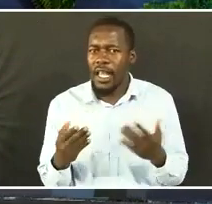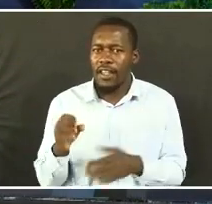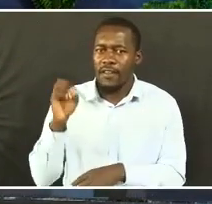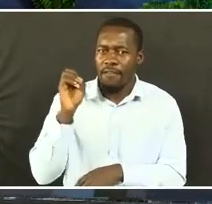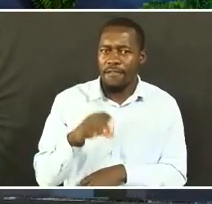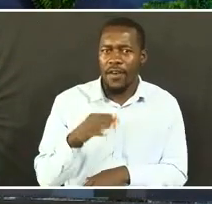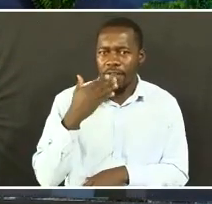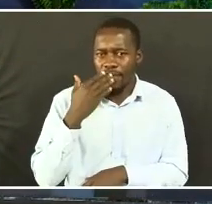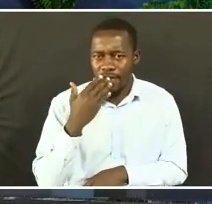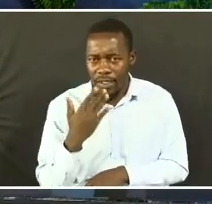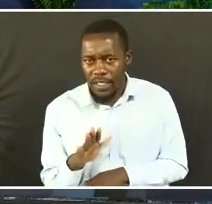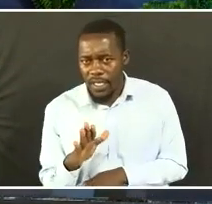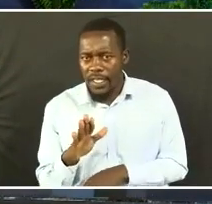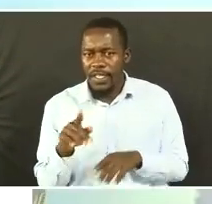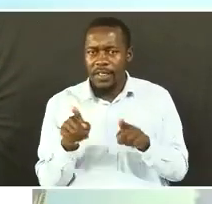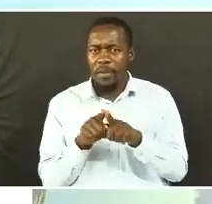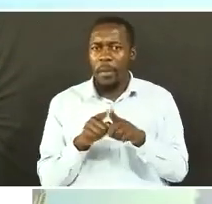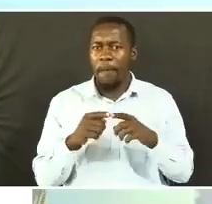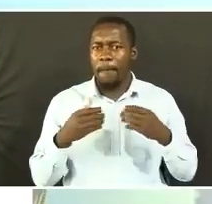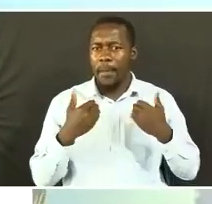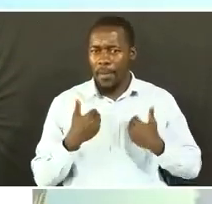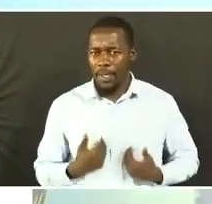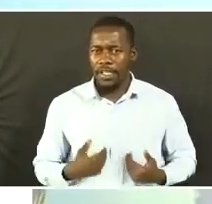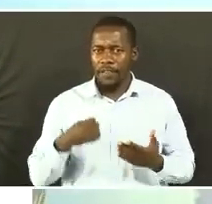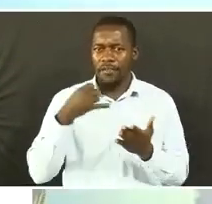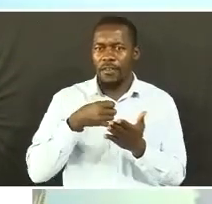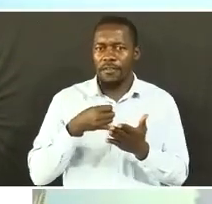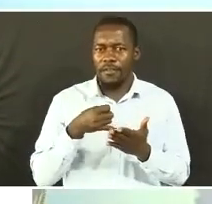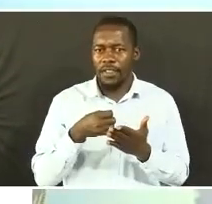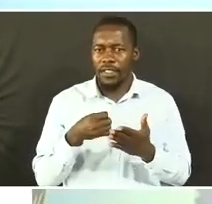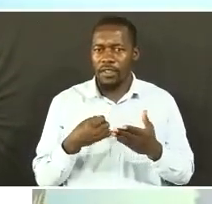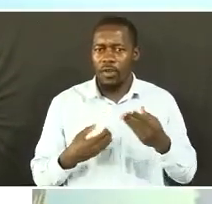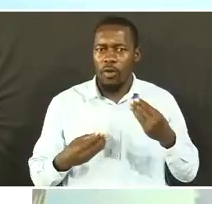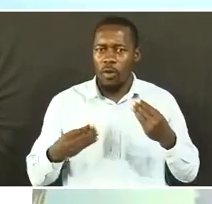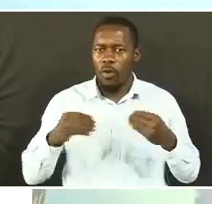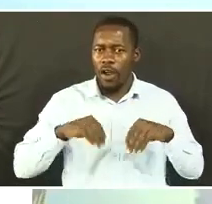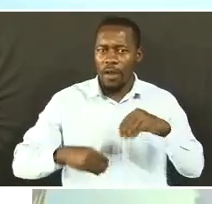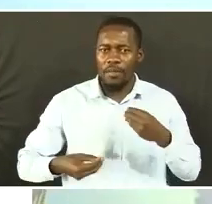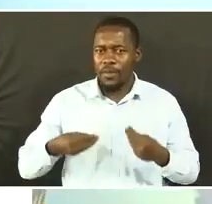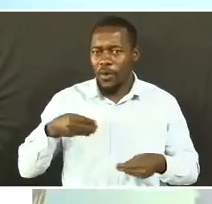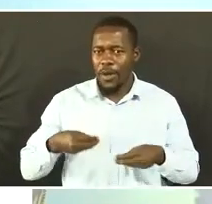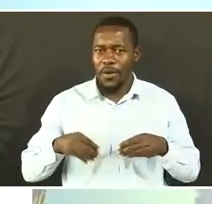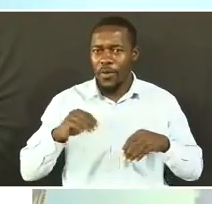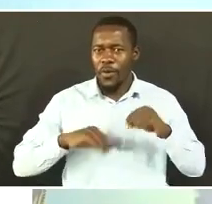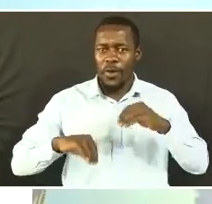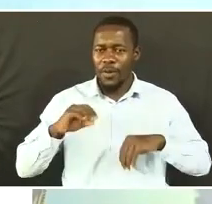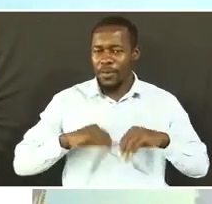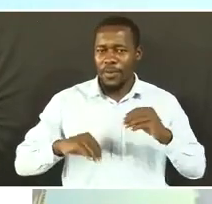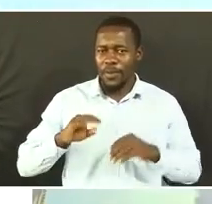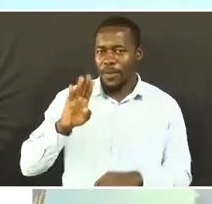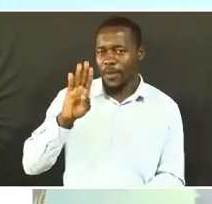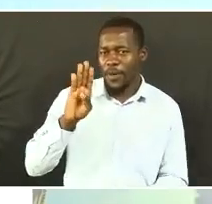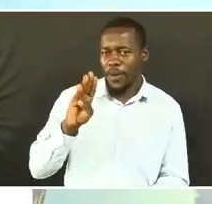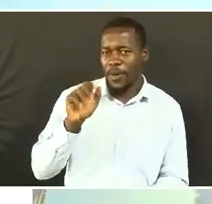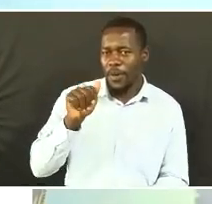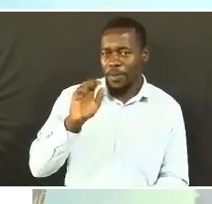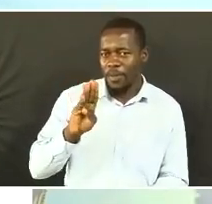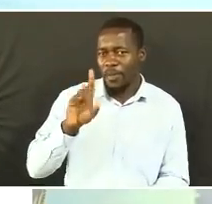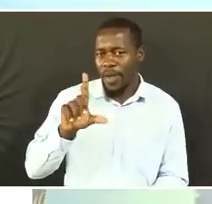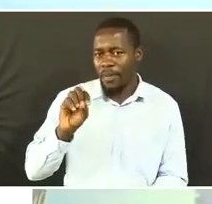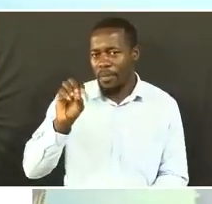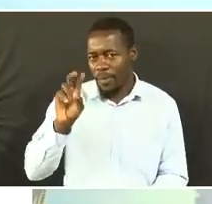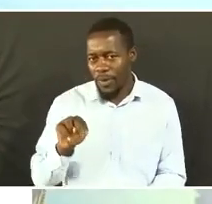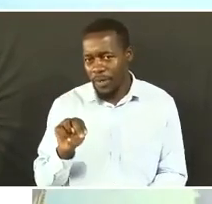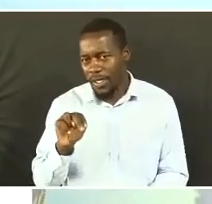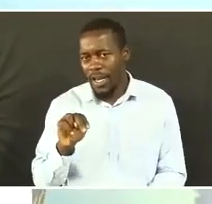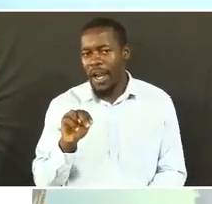constituted the corruption of Babylon. It is my firm persuasion, Church, that that power that is added to